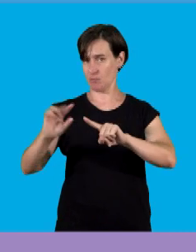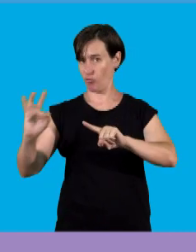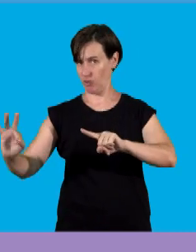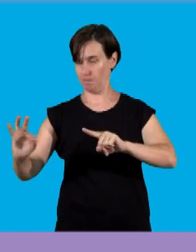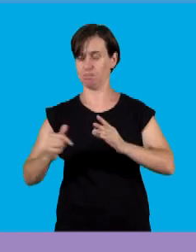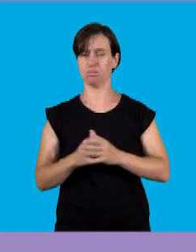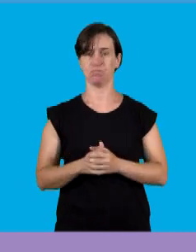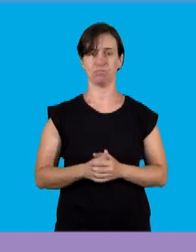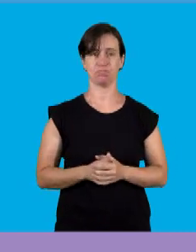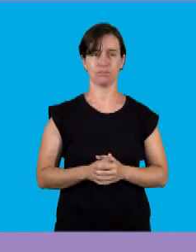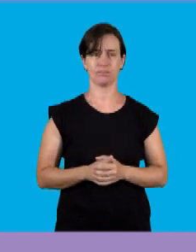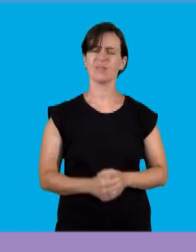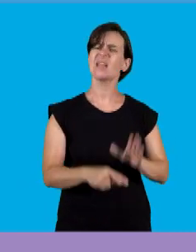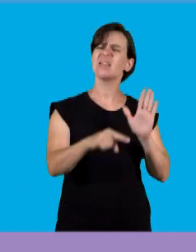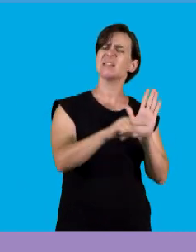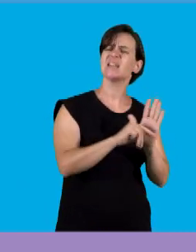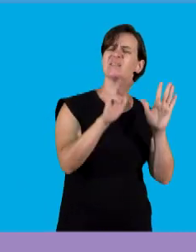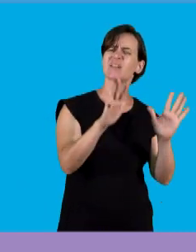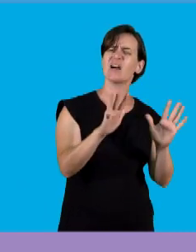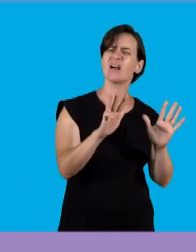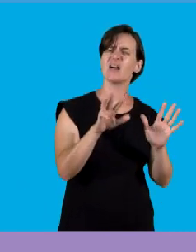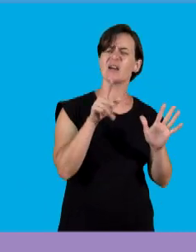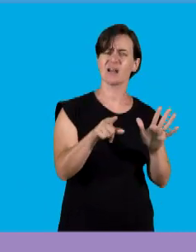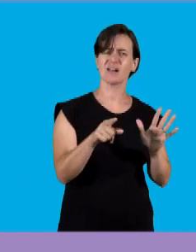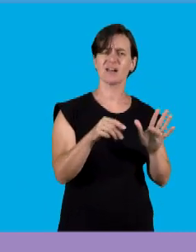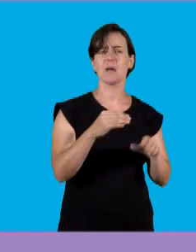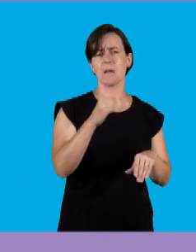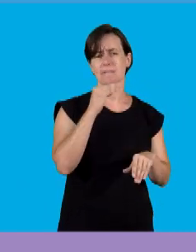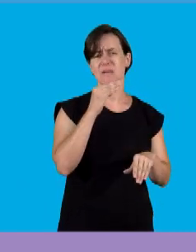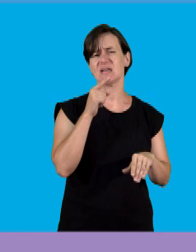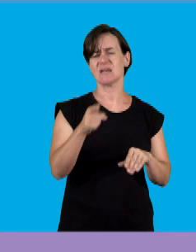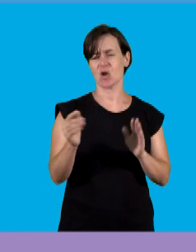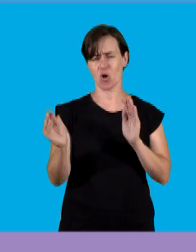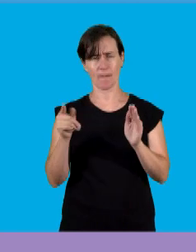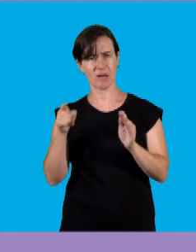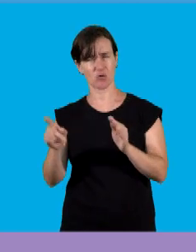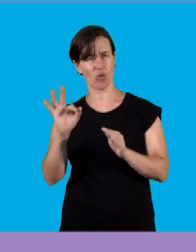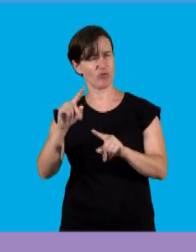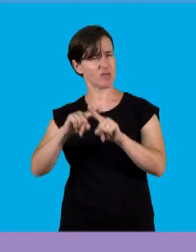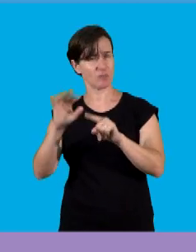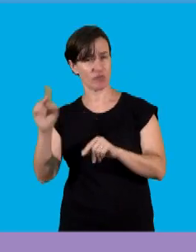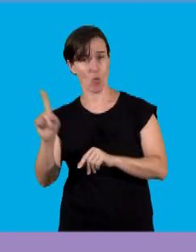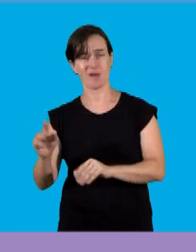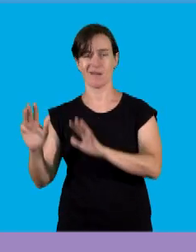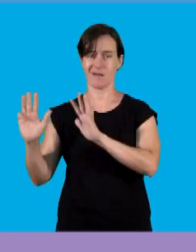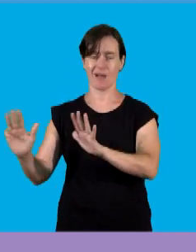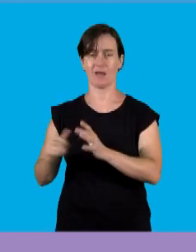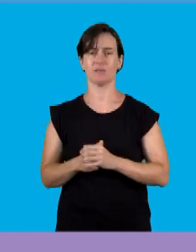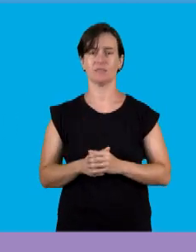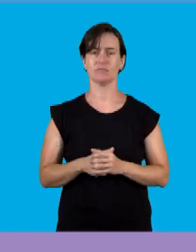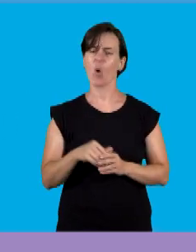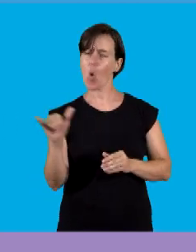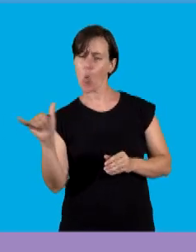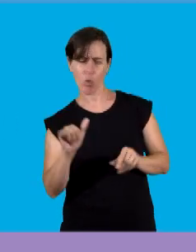times 3. So, negative 9 being compared with our 3 times 3, which is a